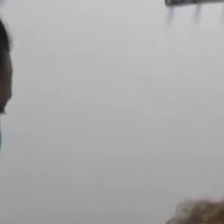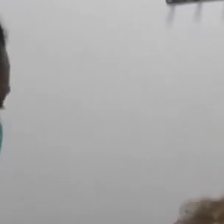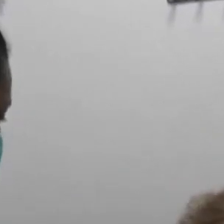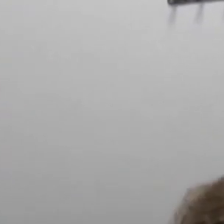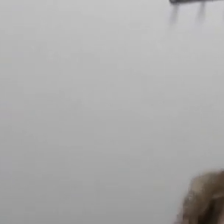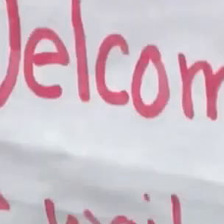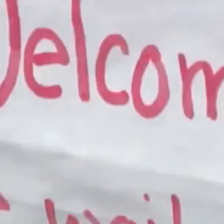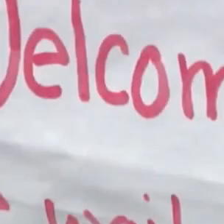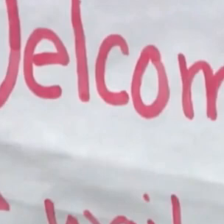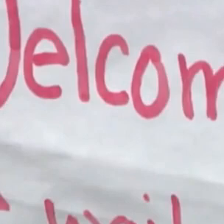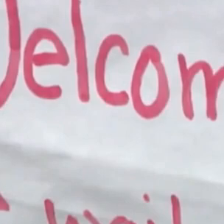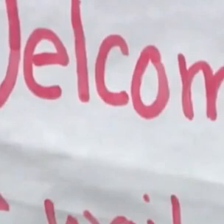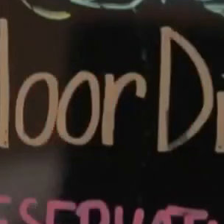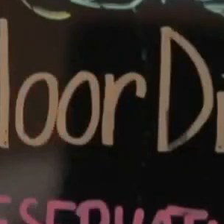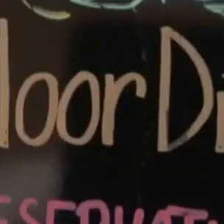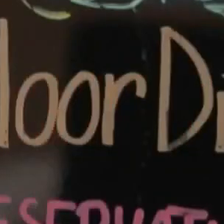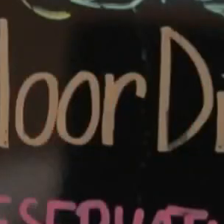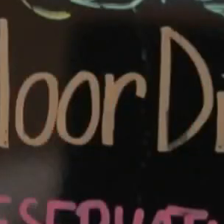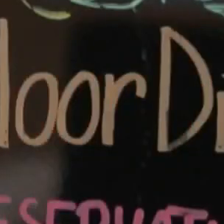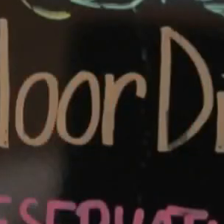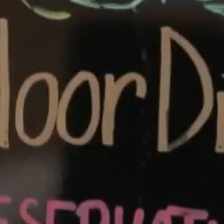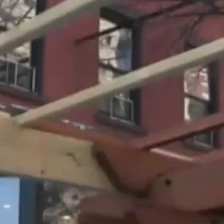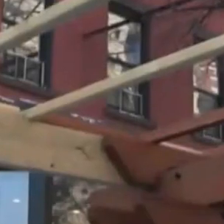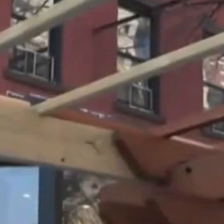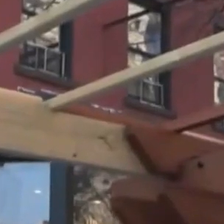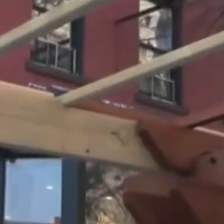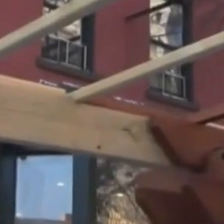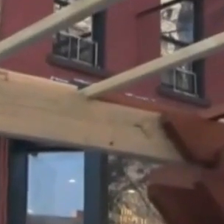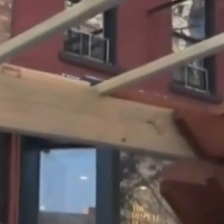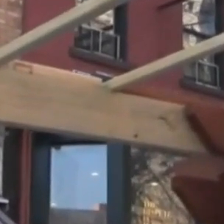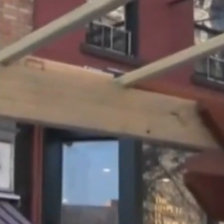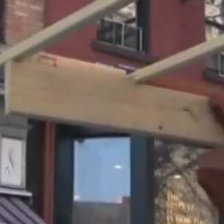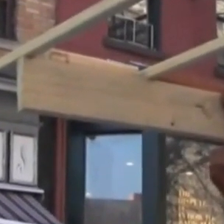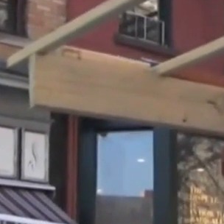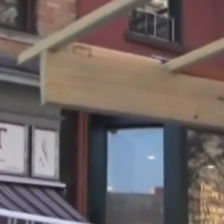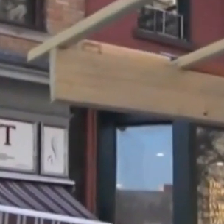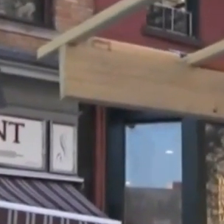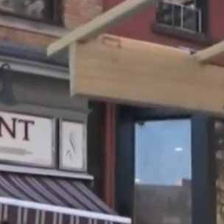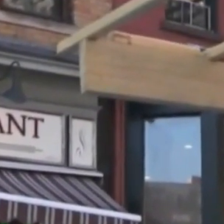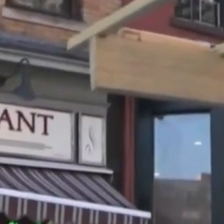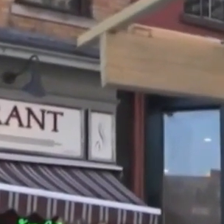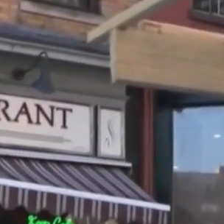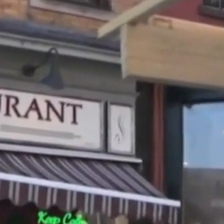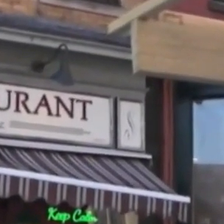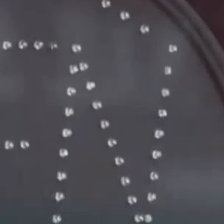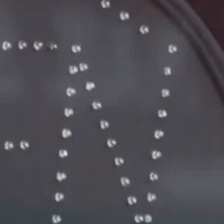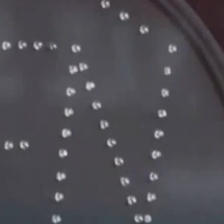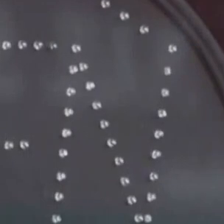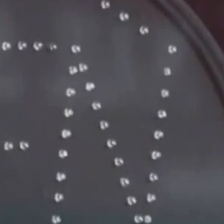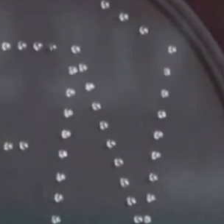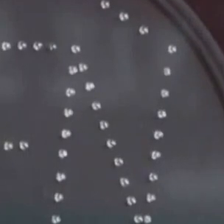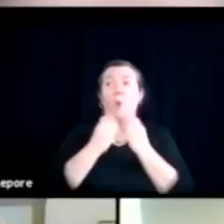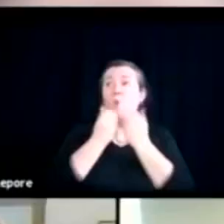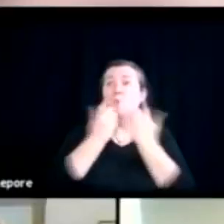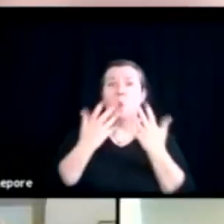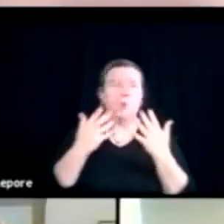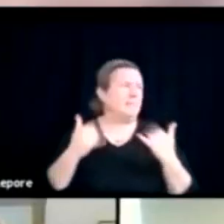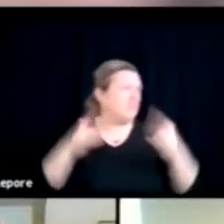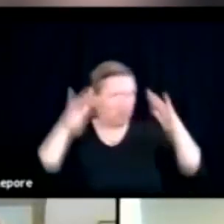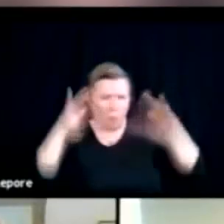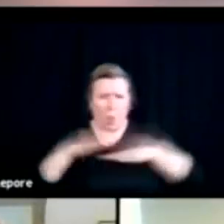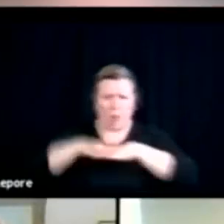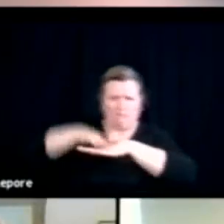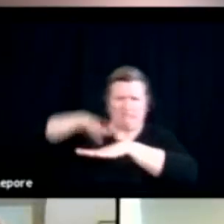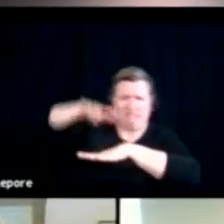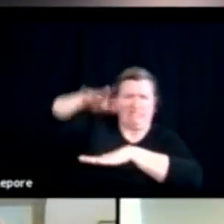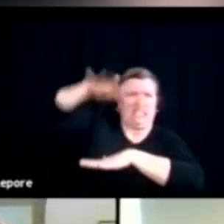hospitalizations statewide, a trend that he says could lead to the easing of more restrictions, even suggesting a timeline of Easter. The variants